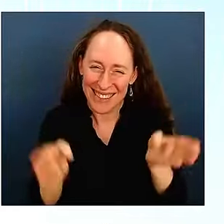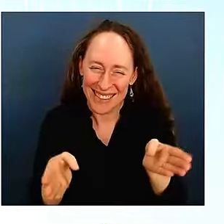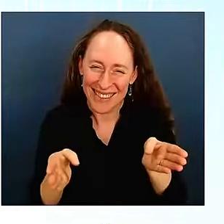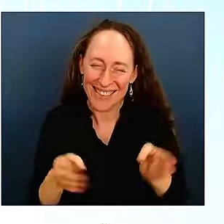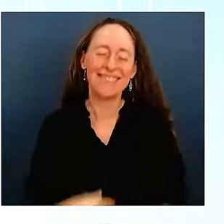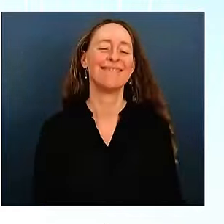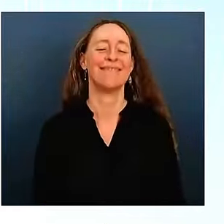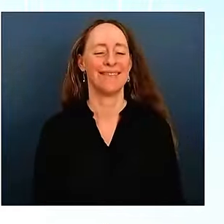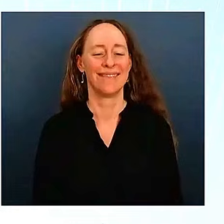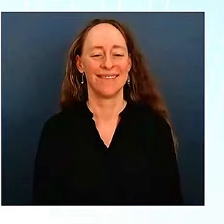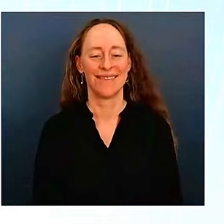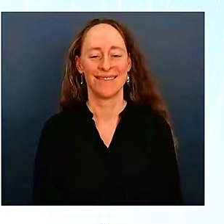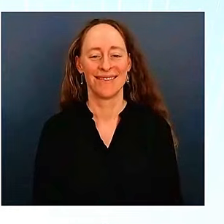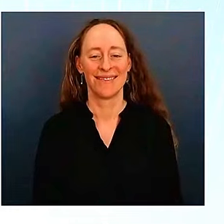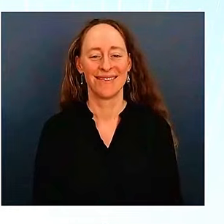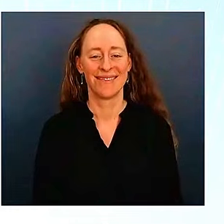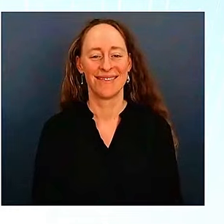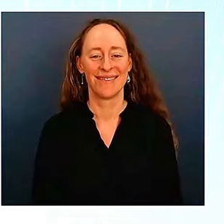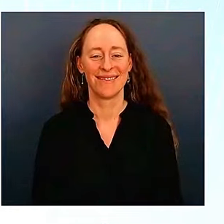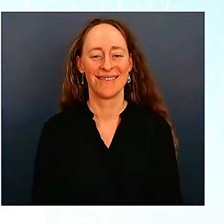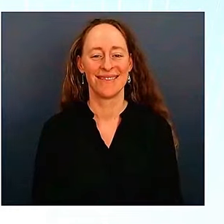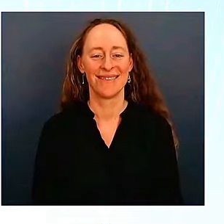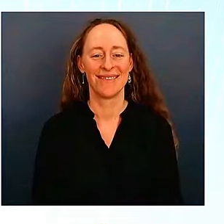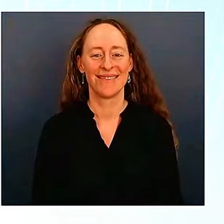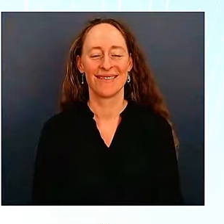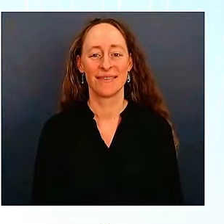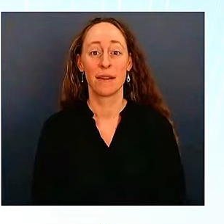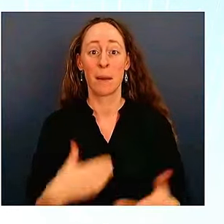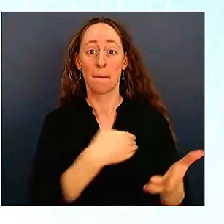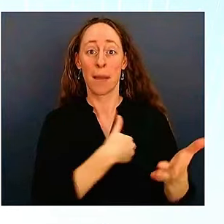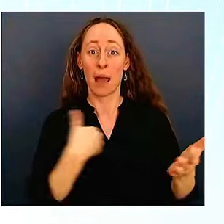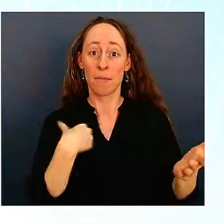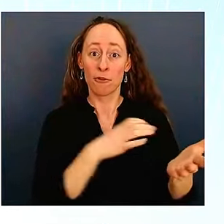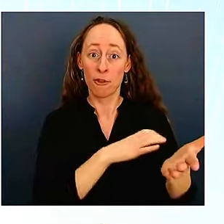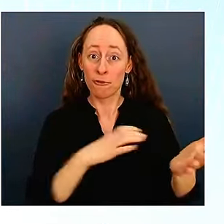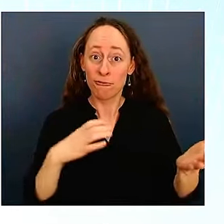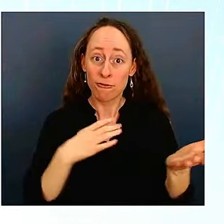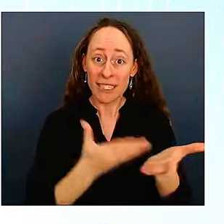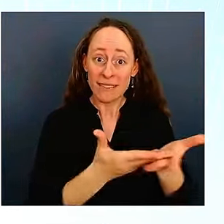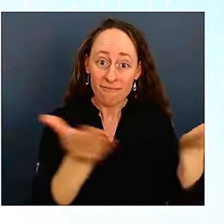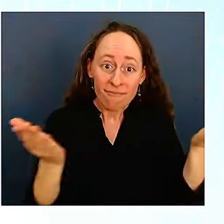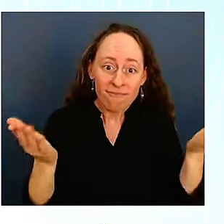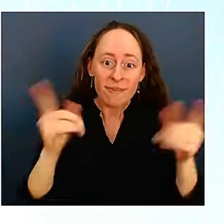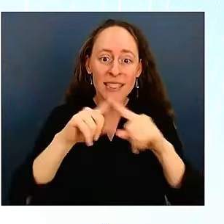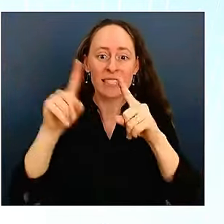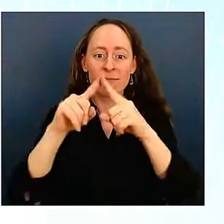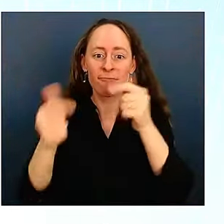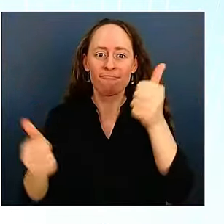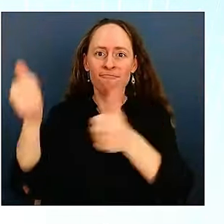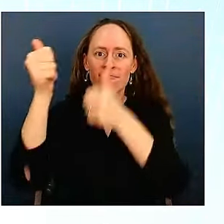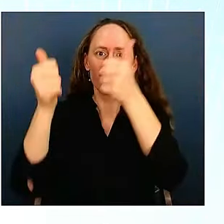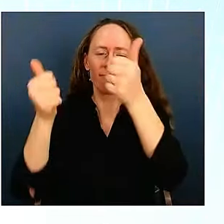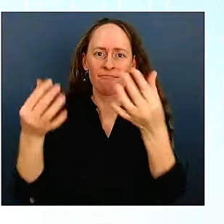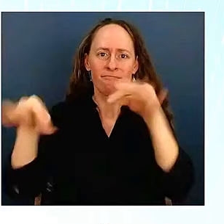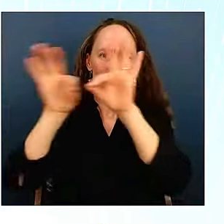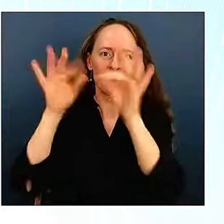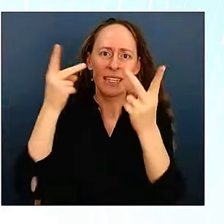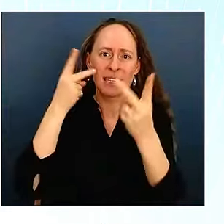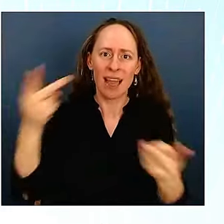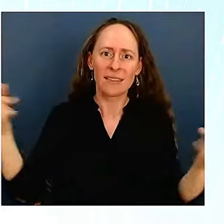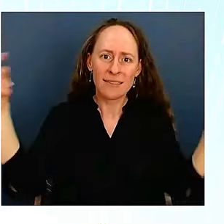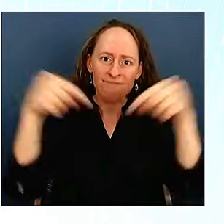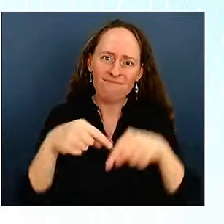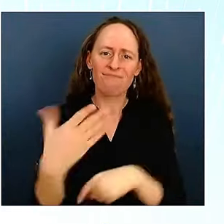To all the members of Congress and other distinguished guests, thank you for joining us, and thank you for the work that